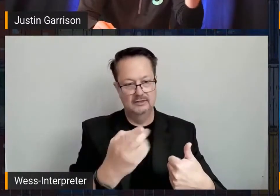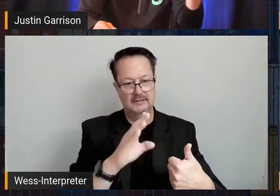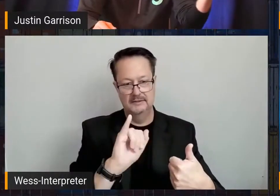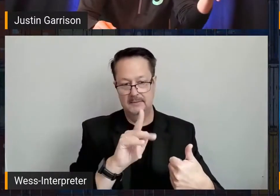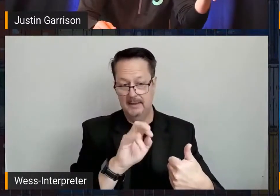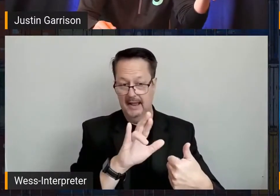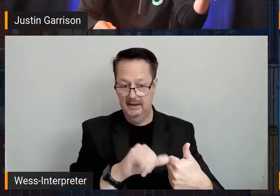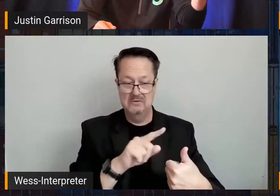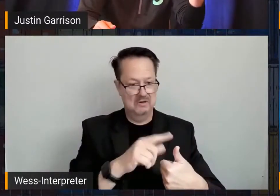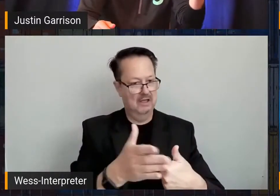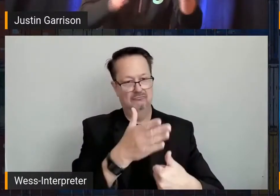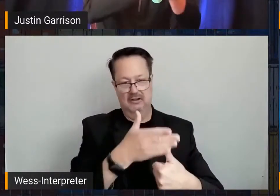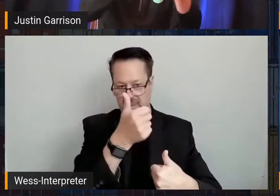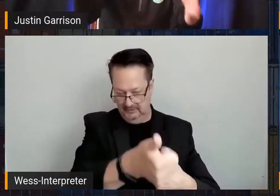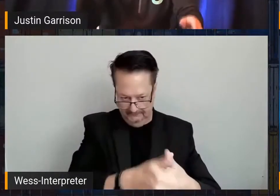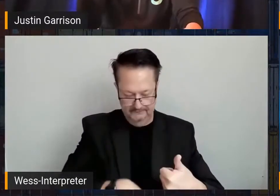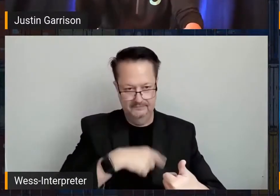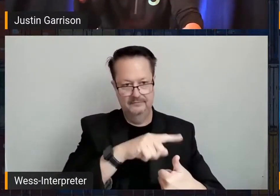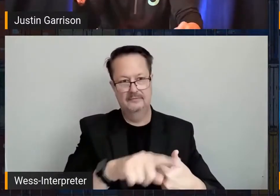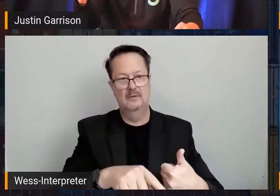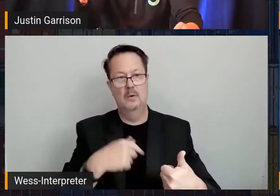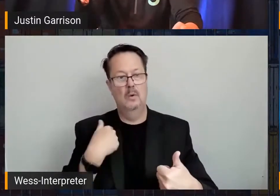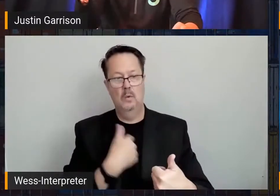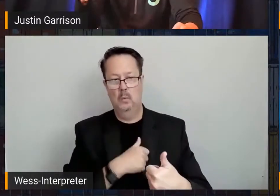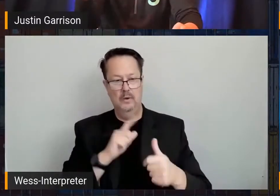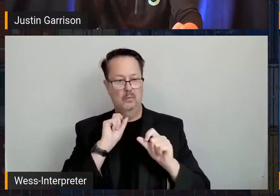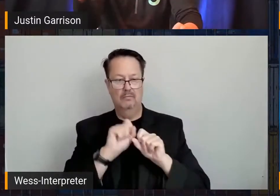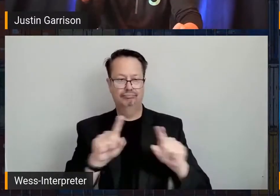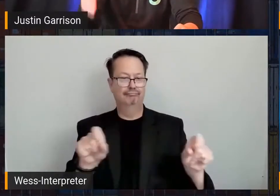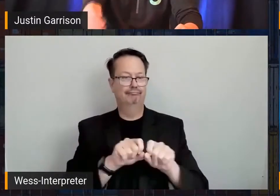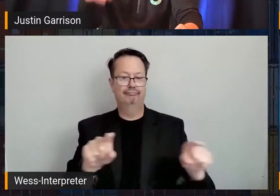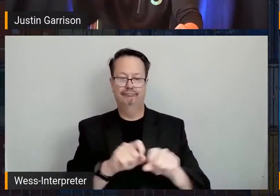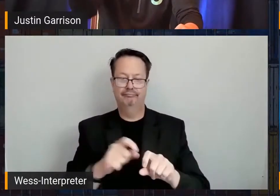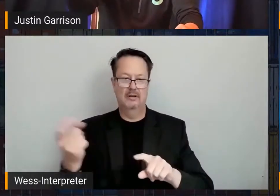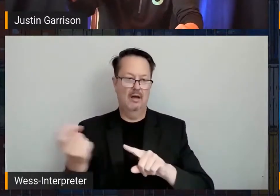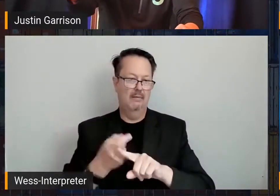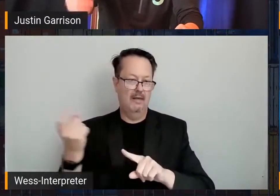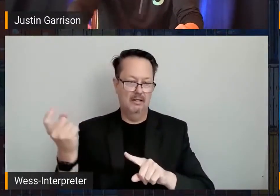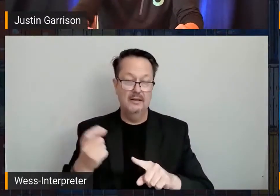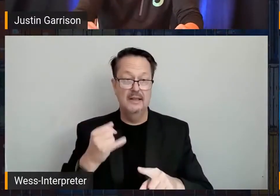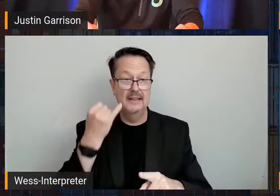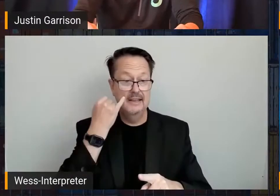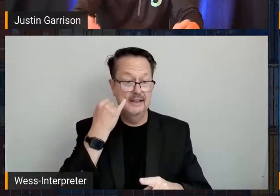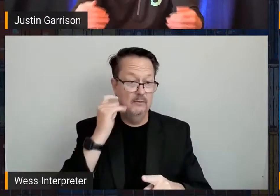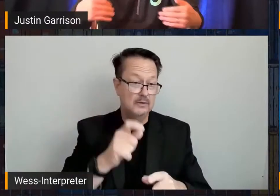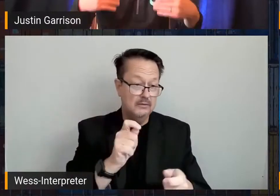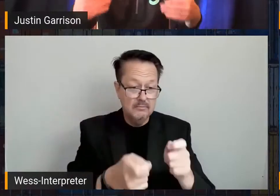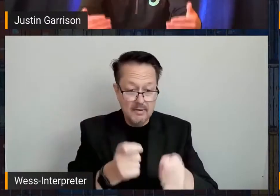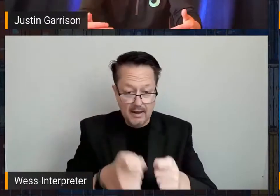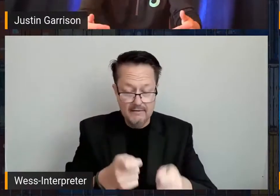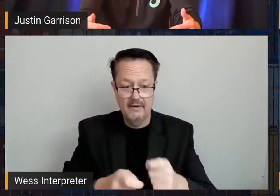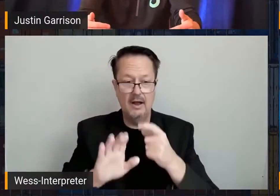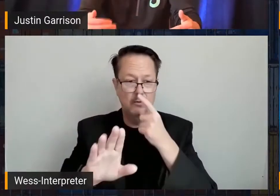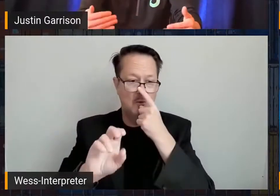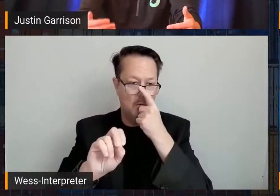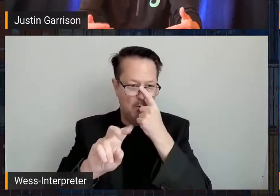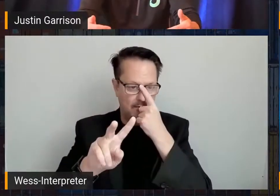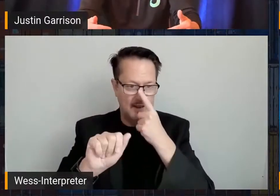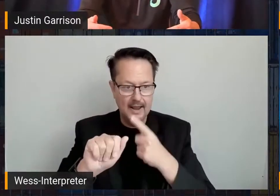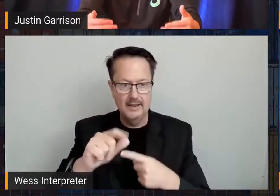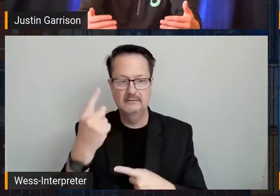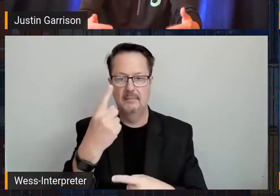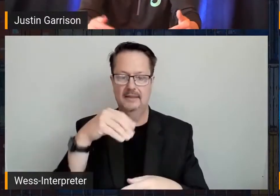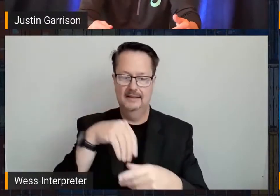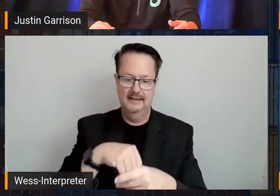runs, you can run that yourself. We deploy those automatically, bundle them. If people need to modify their OVAs for something inside